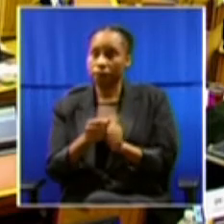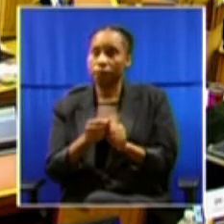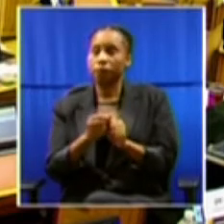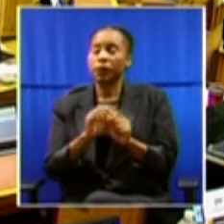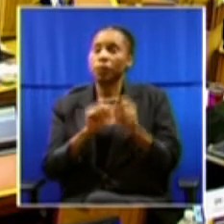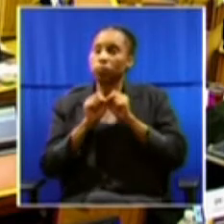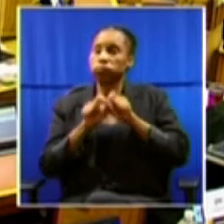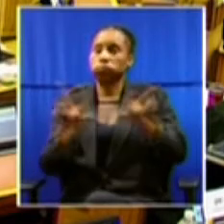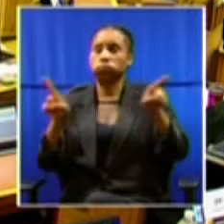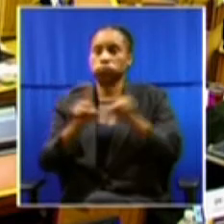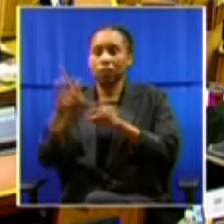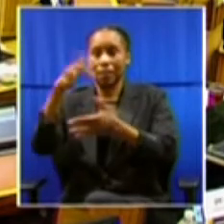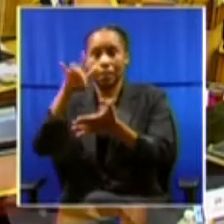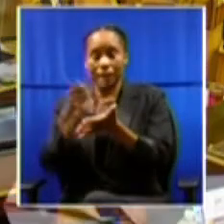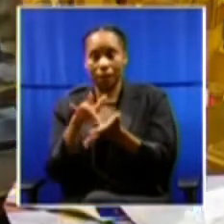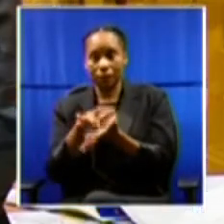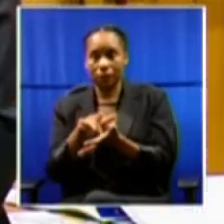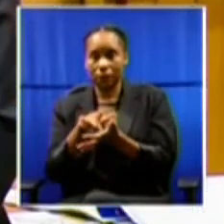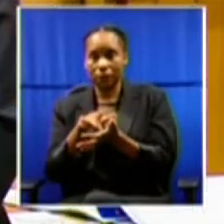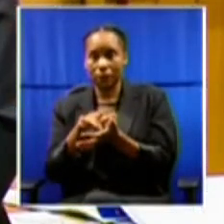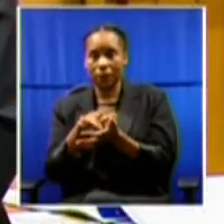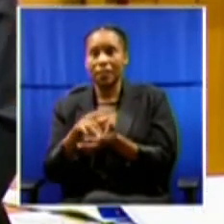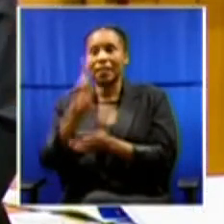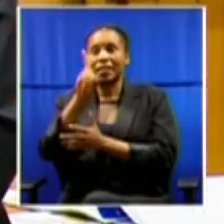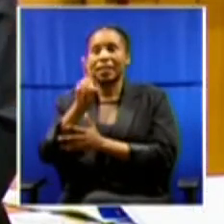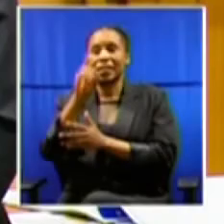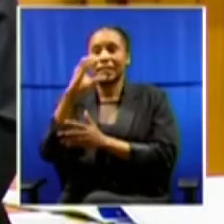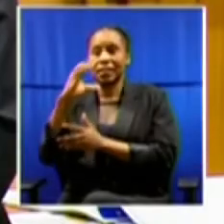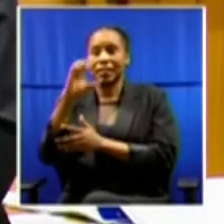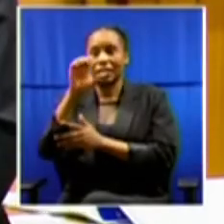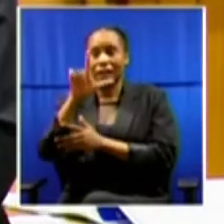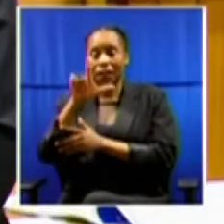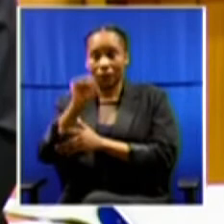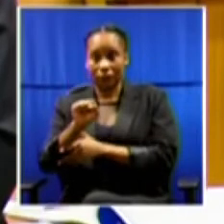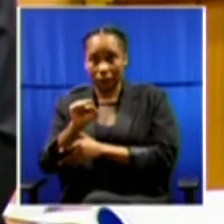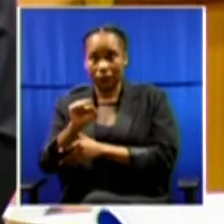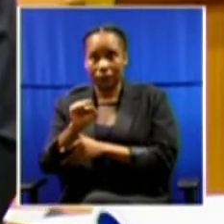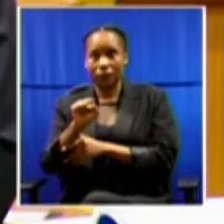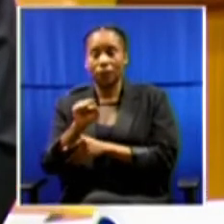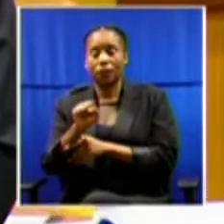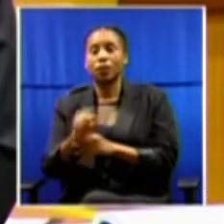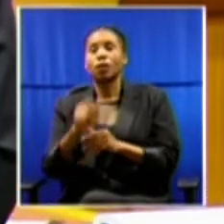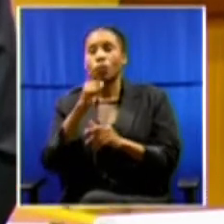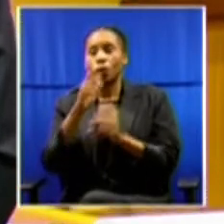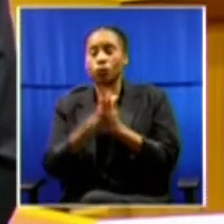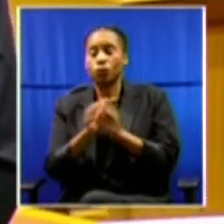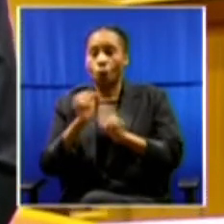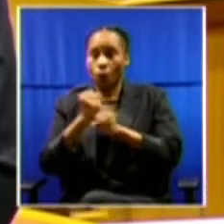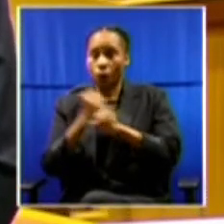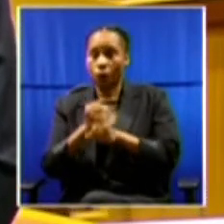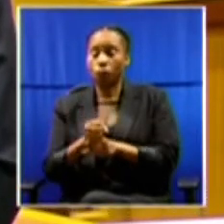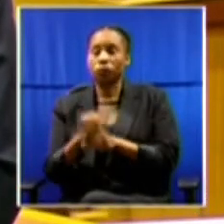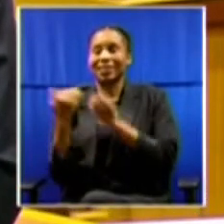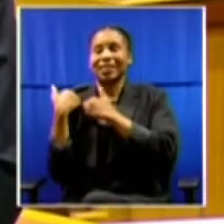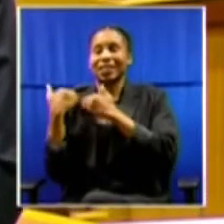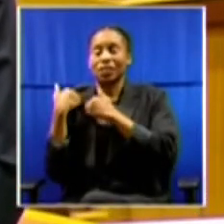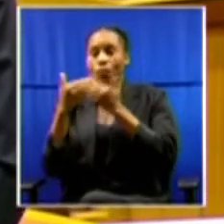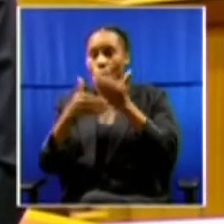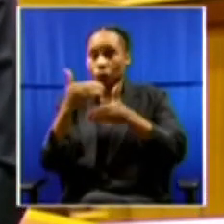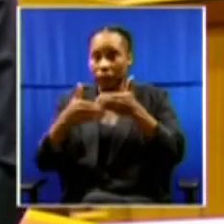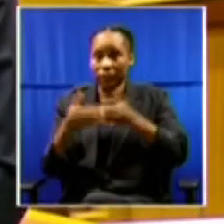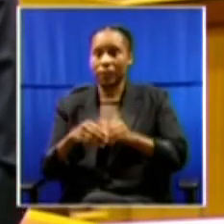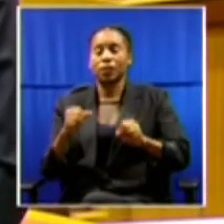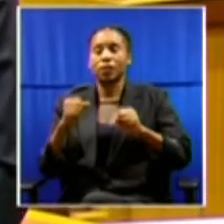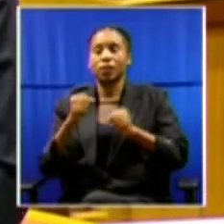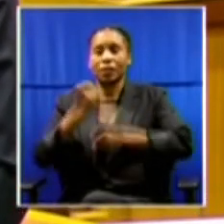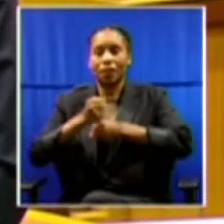centers, DCL's officials are sensitized to comply with the security policies and standard operating procedures